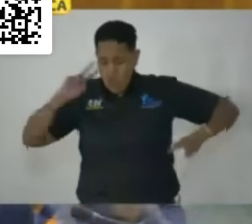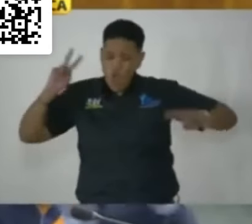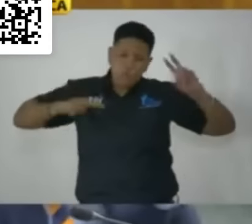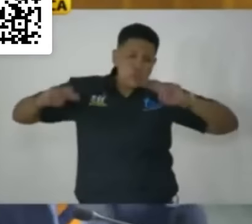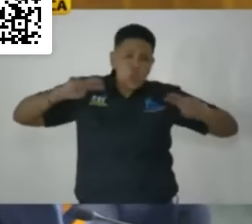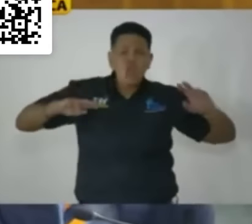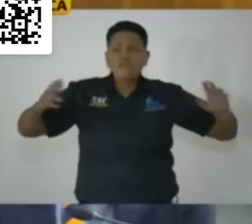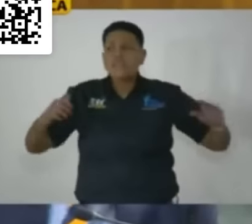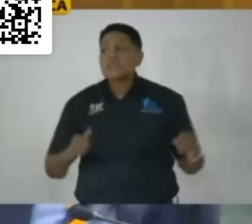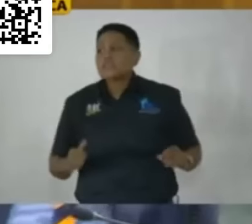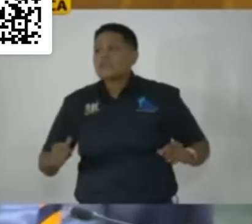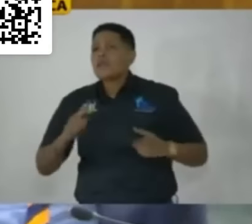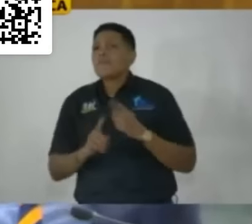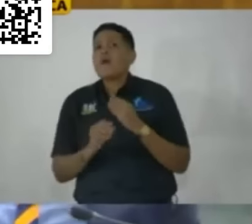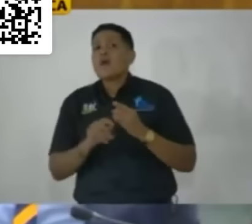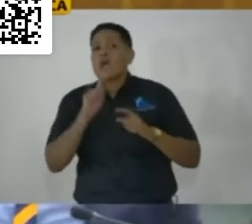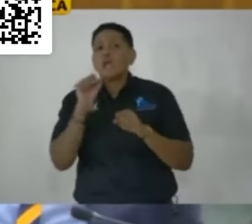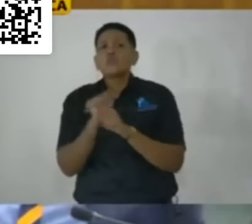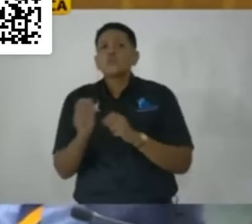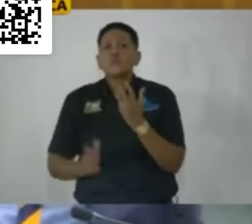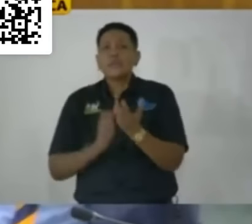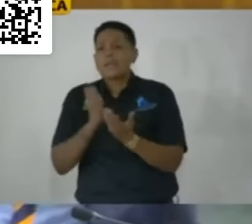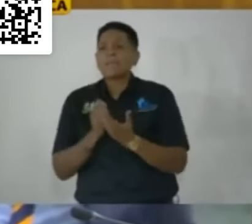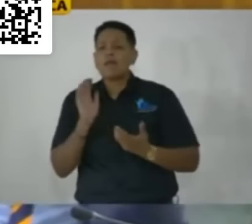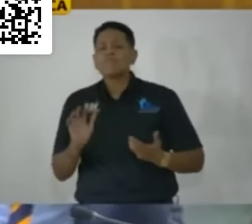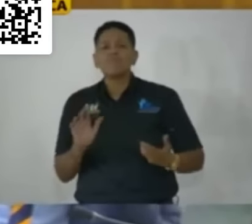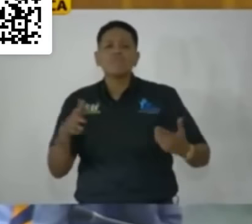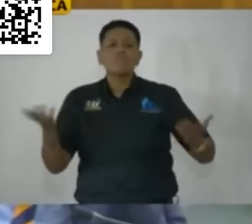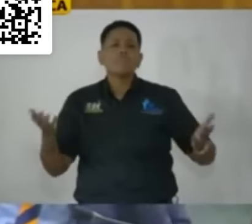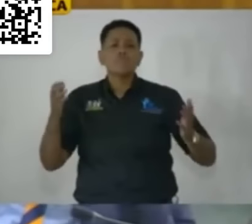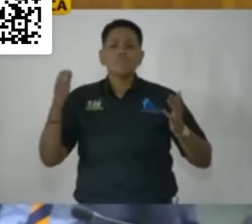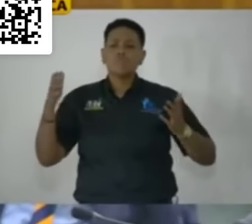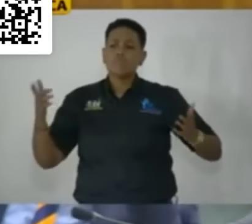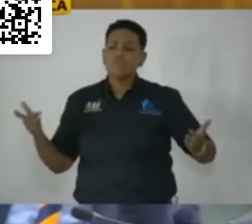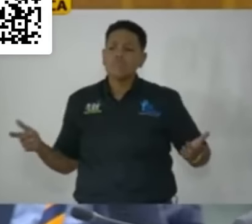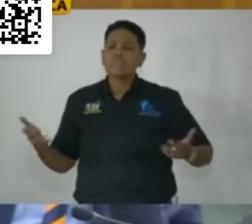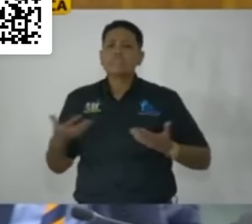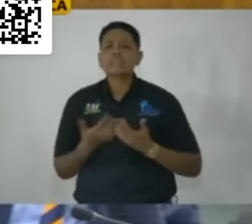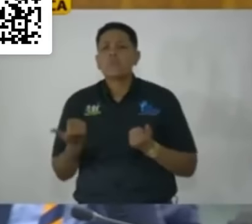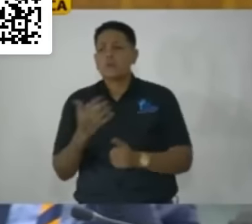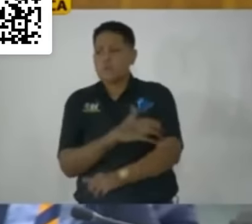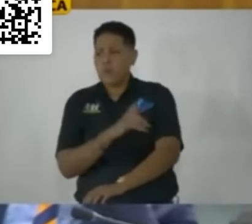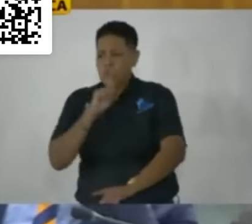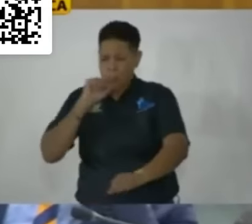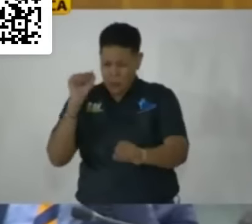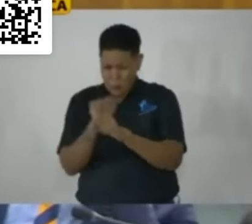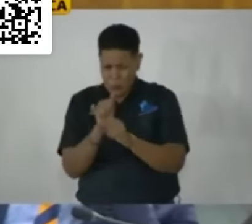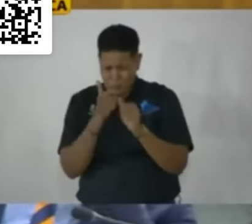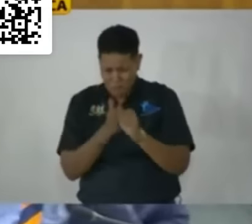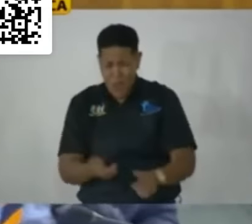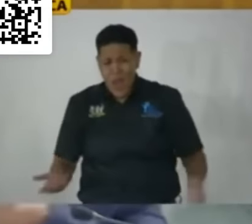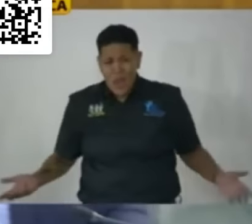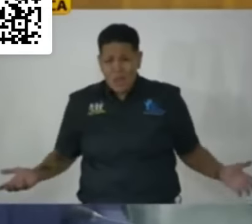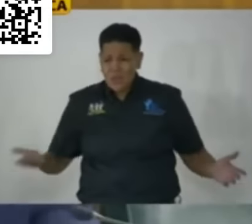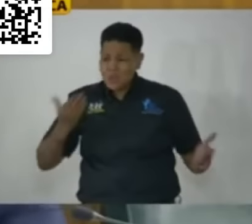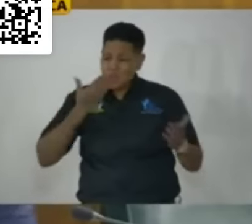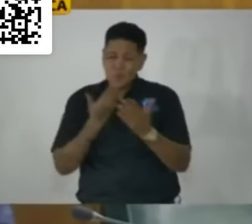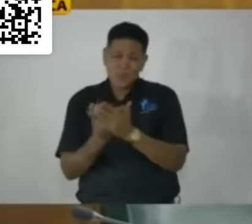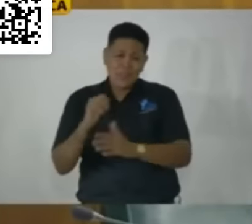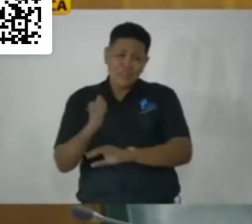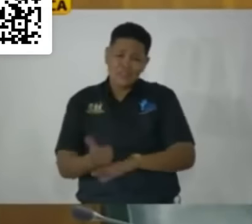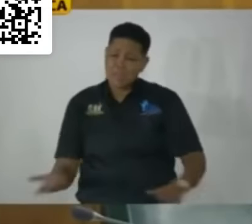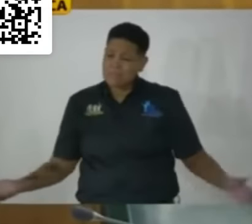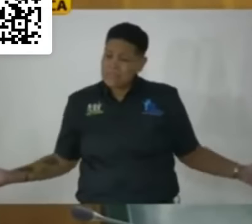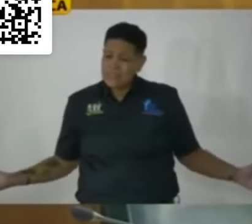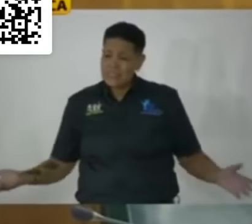observing and being true to the doctrine of separation of powers is well established. And